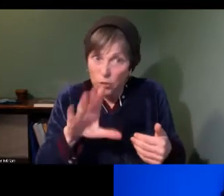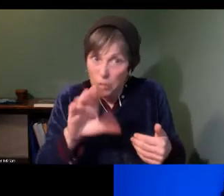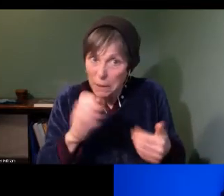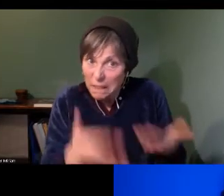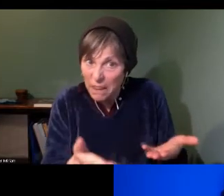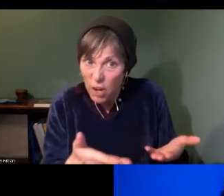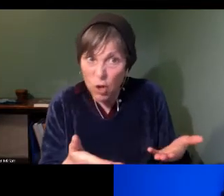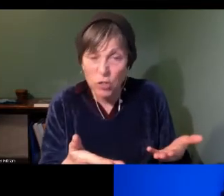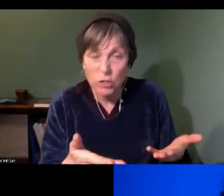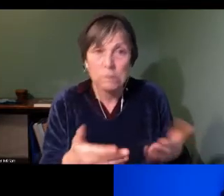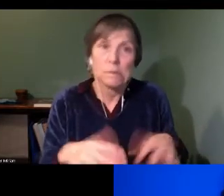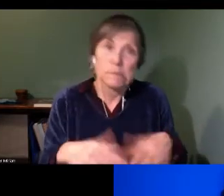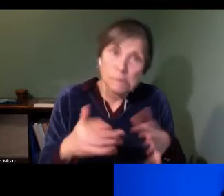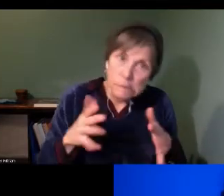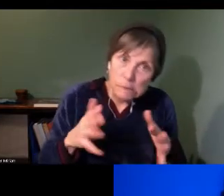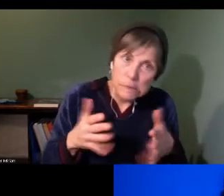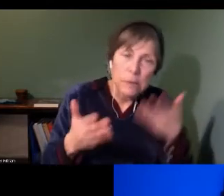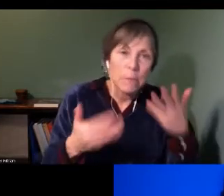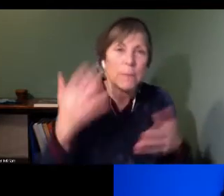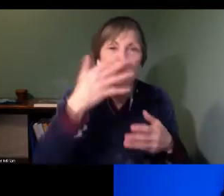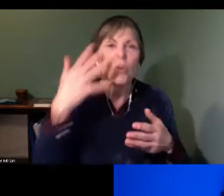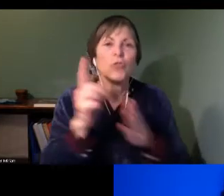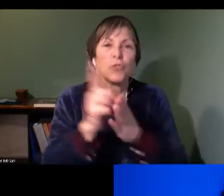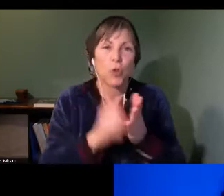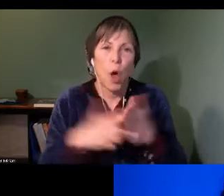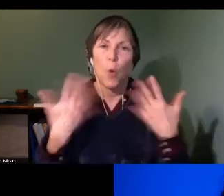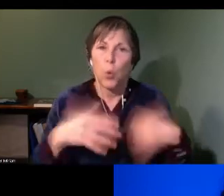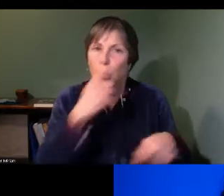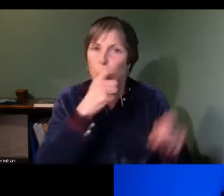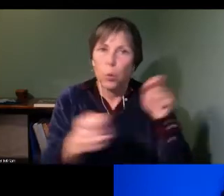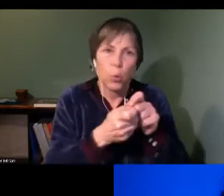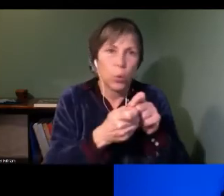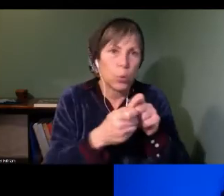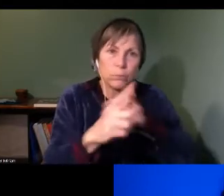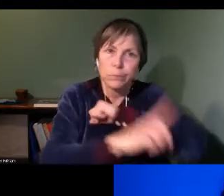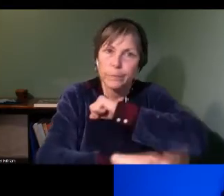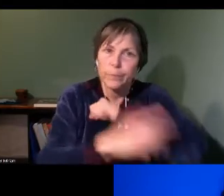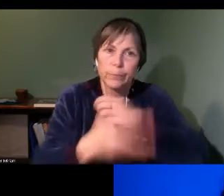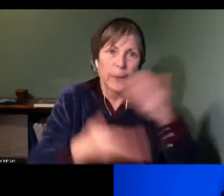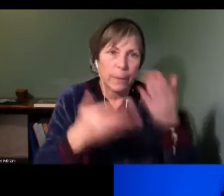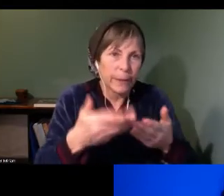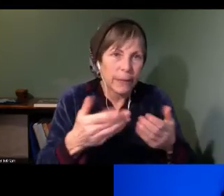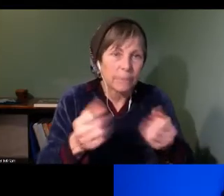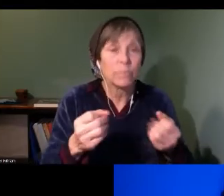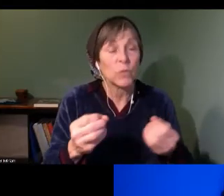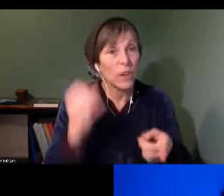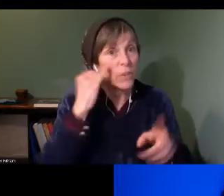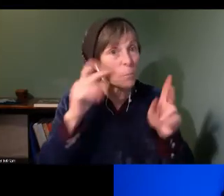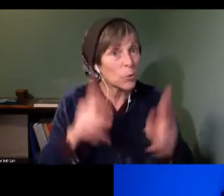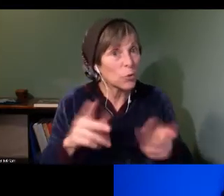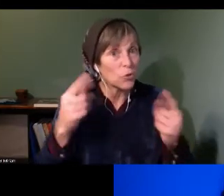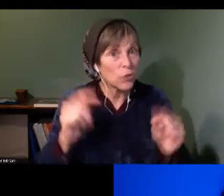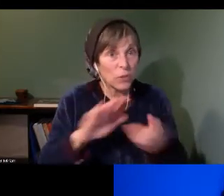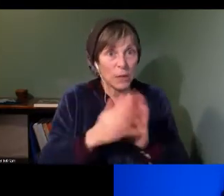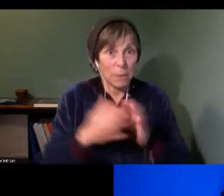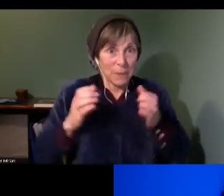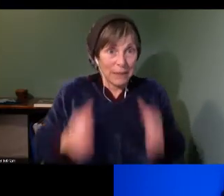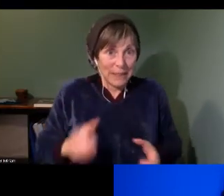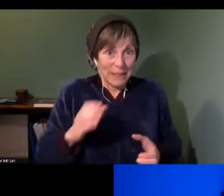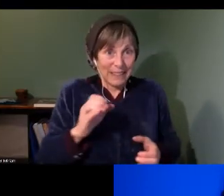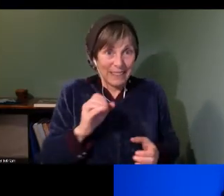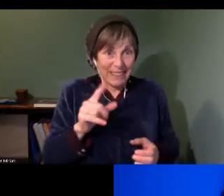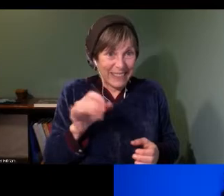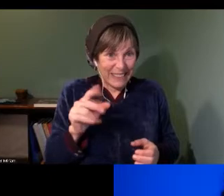registered that may have immigration law consequences for them because you know sort of the question is when a person tries to naturalize is you know